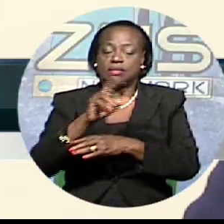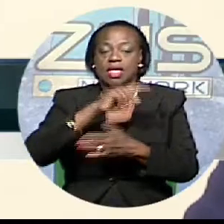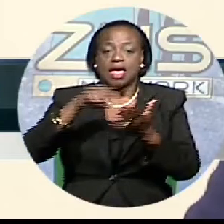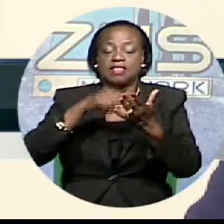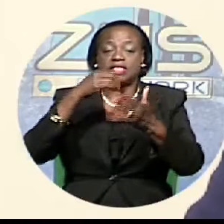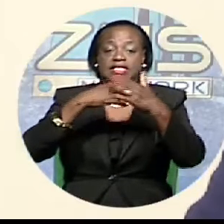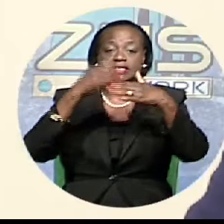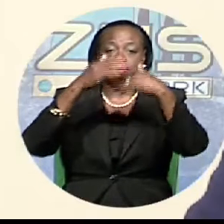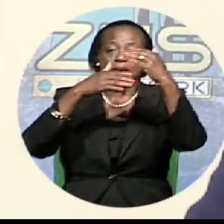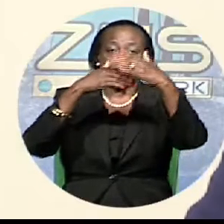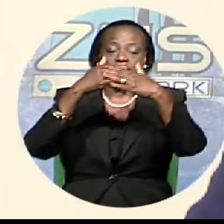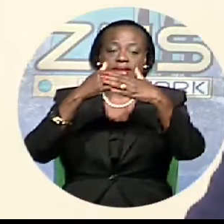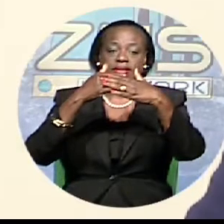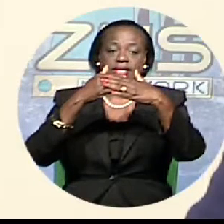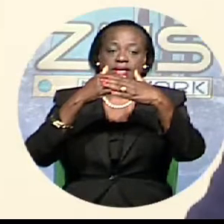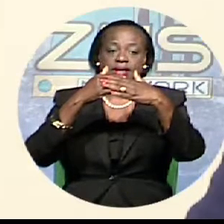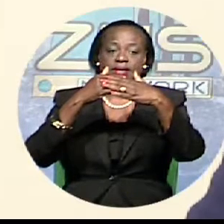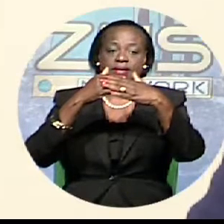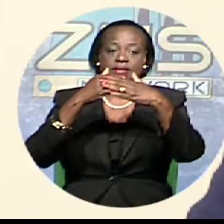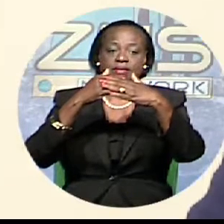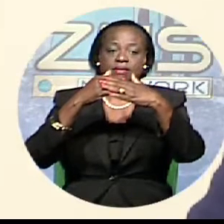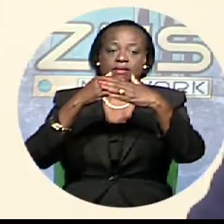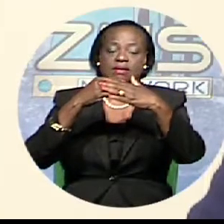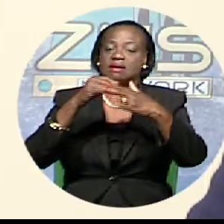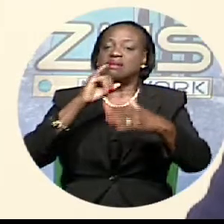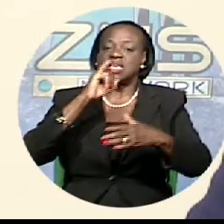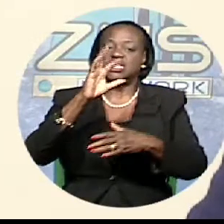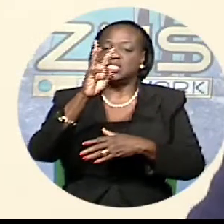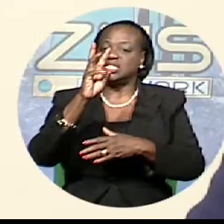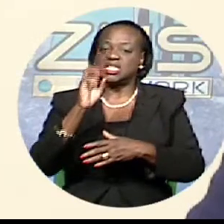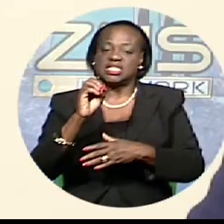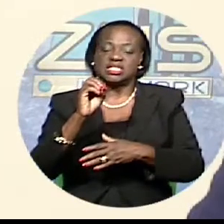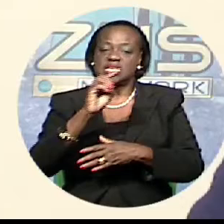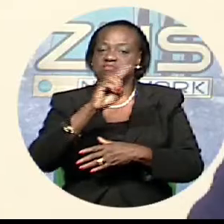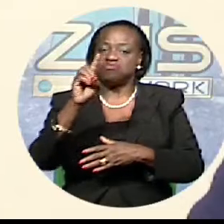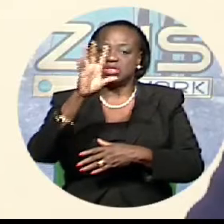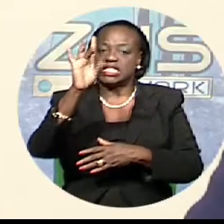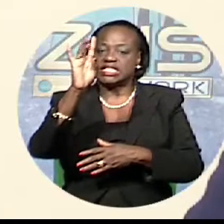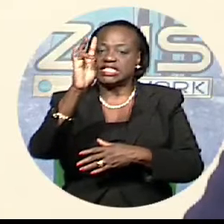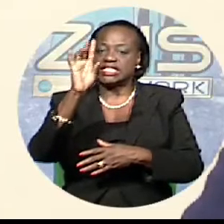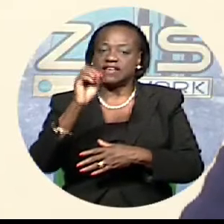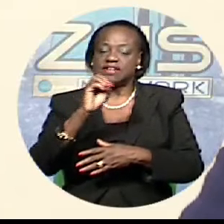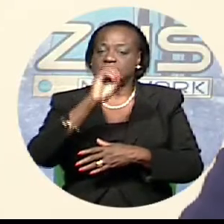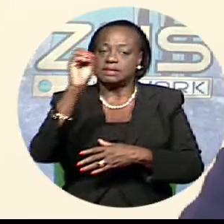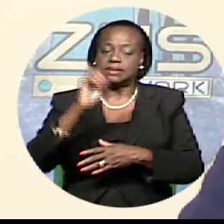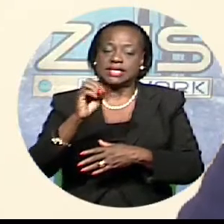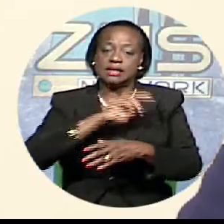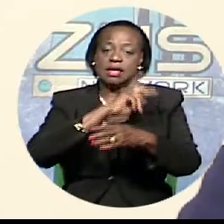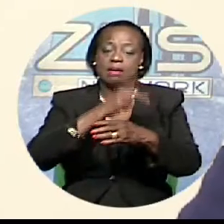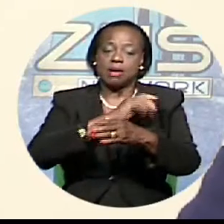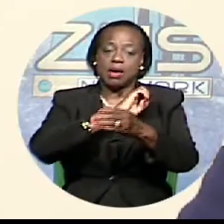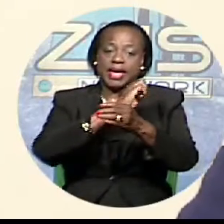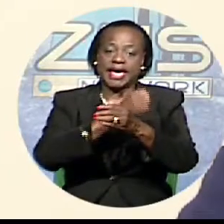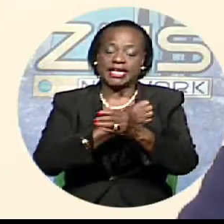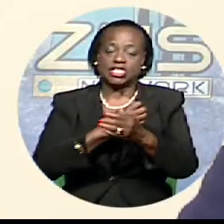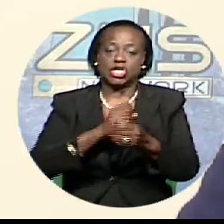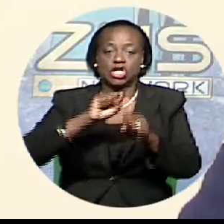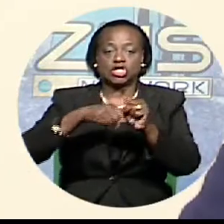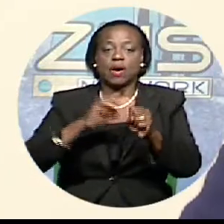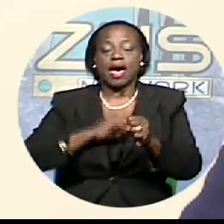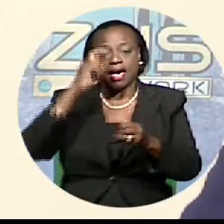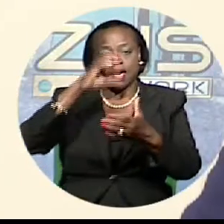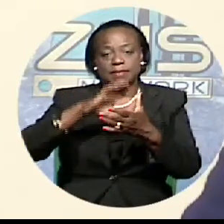tenure is a building that is 60–70% powered by solar energy. So I believe